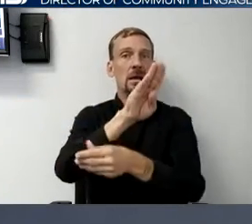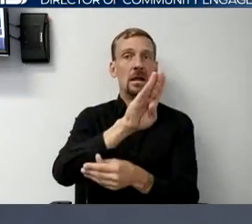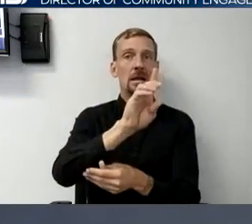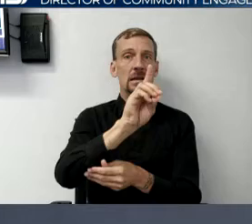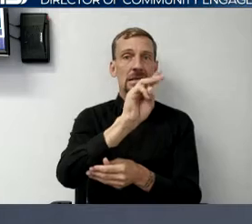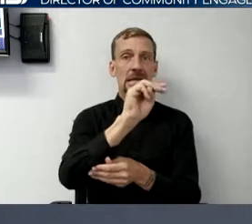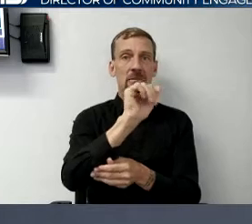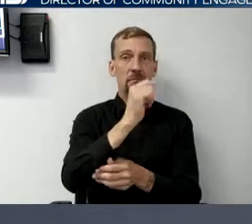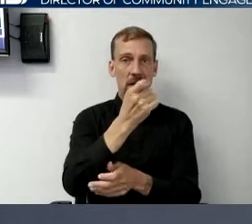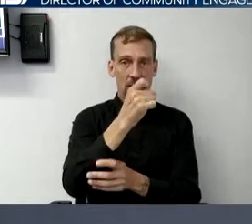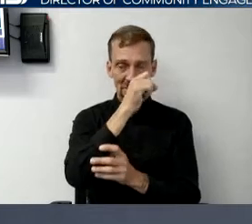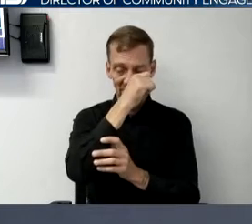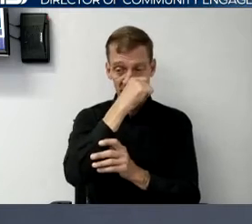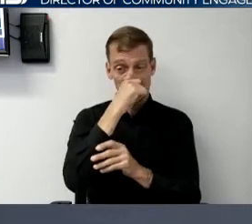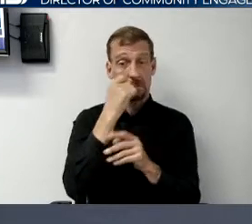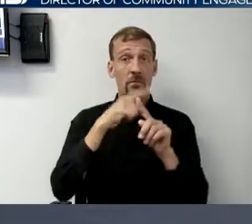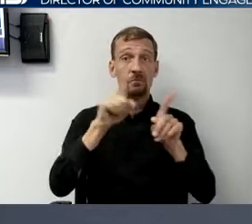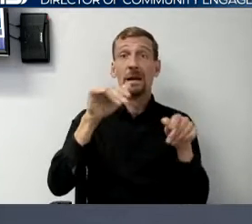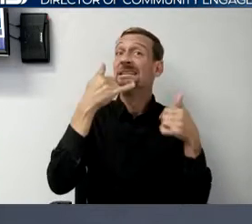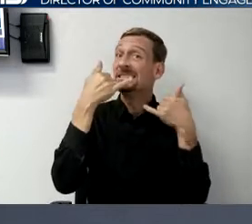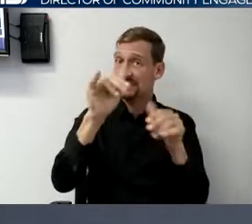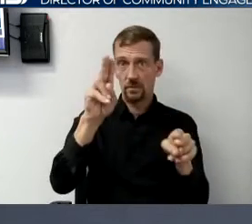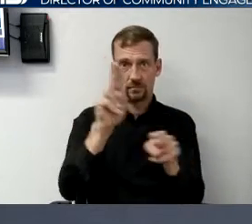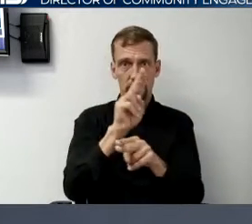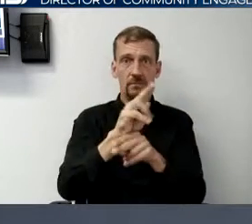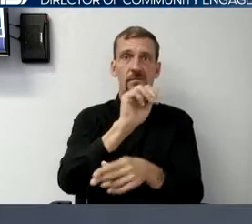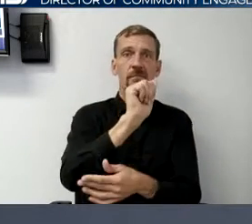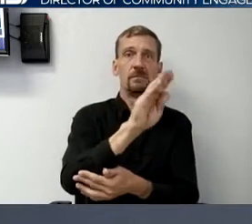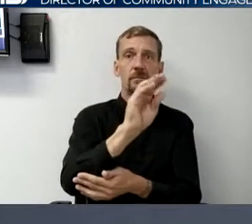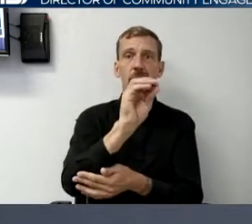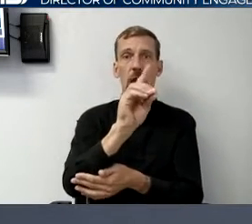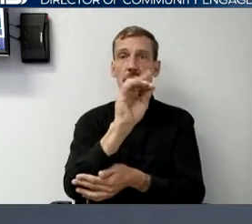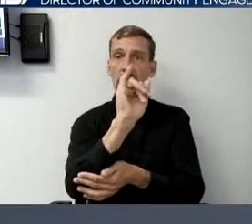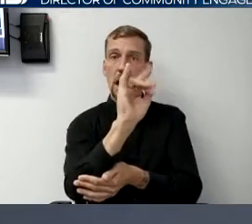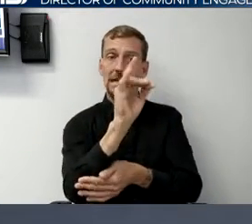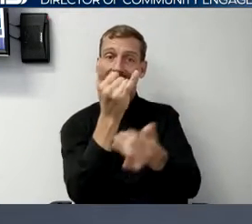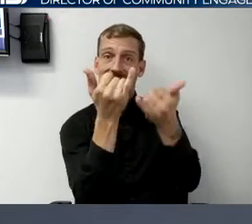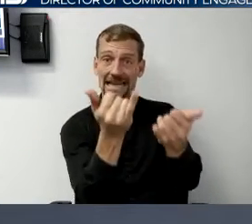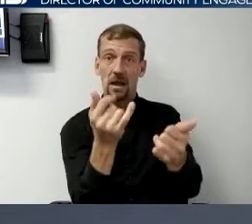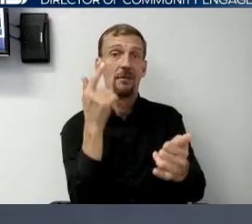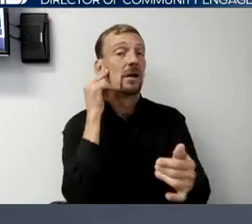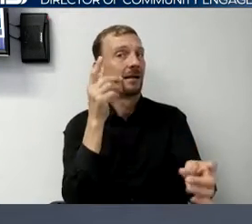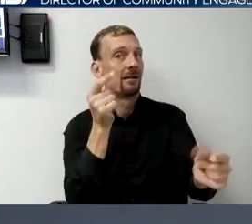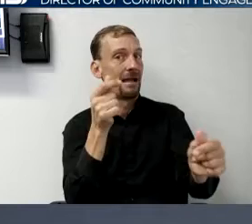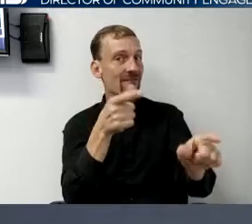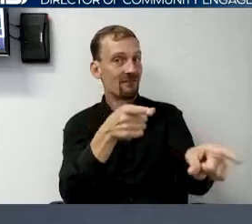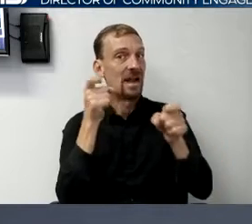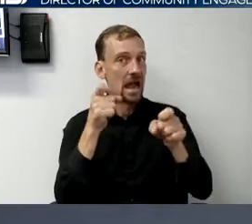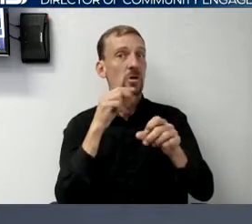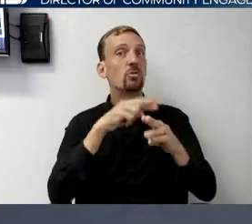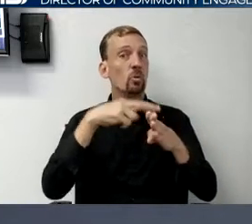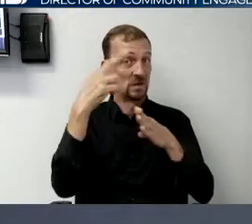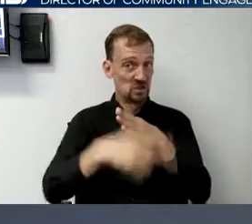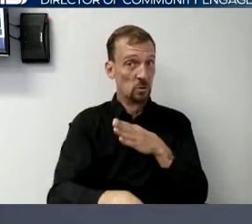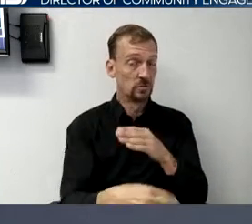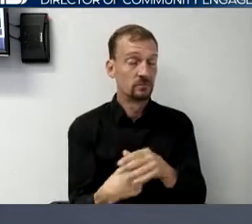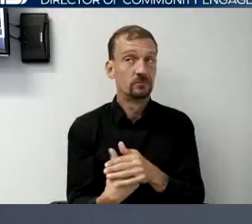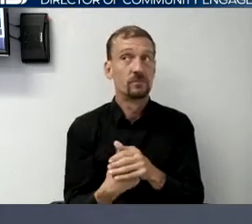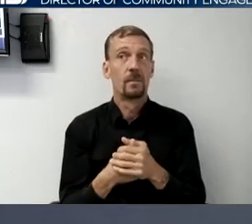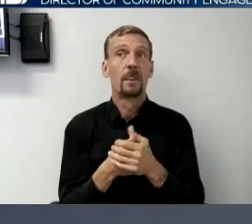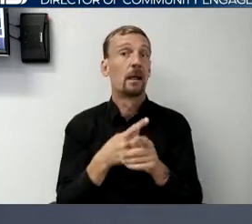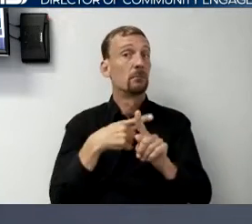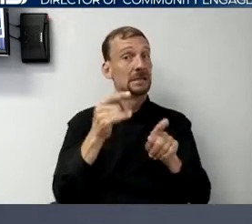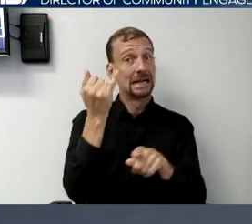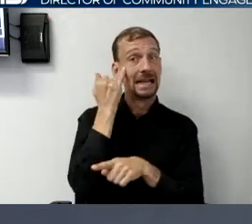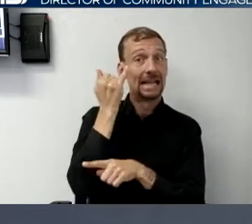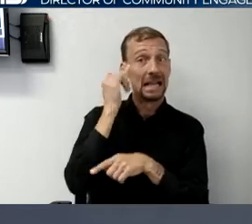we would continue to use the Abbott ID Now for the more instant turnaround on results. But if all of these